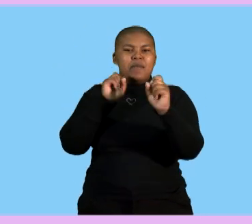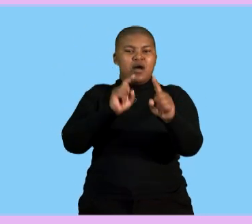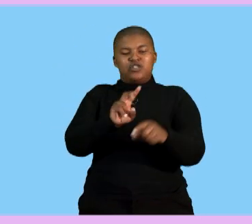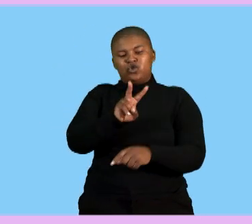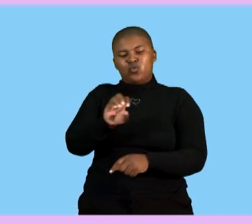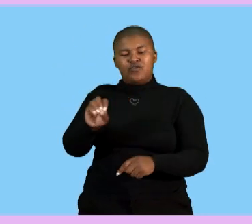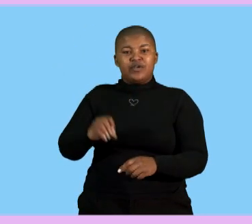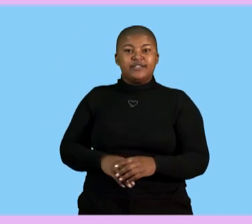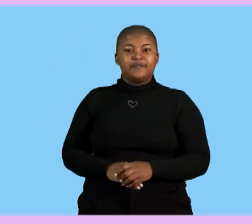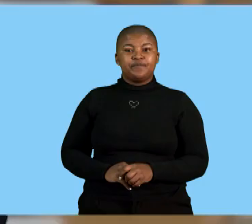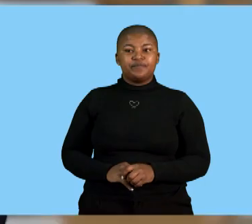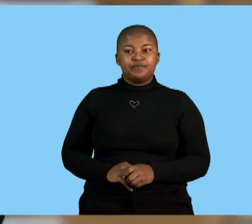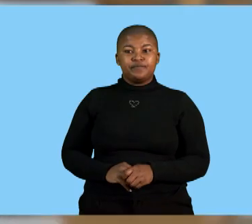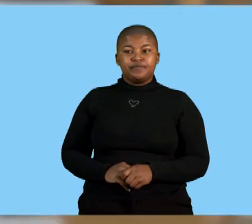people.